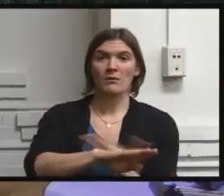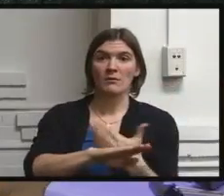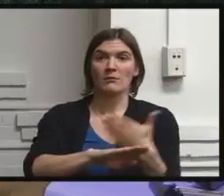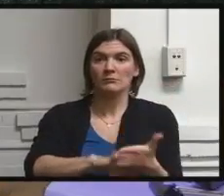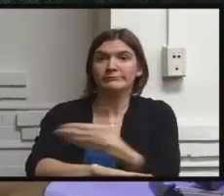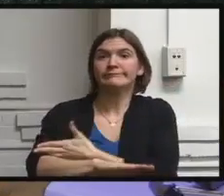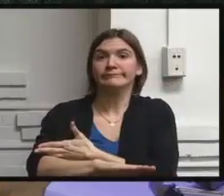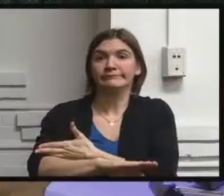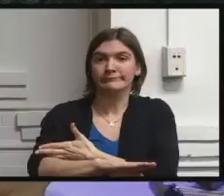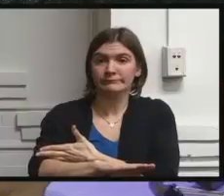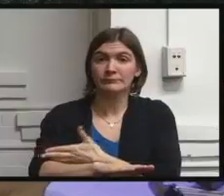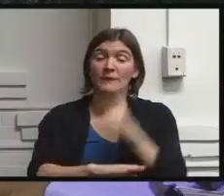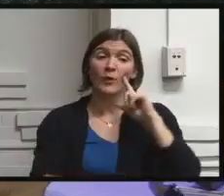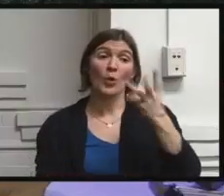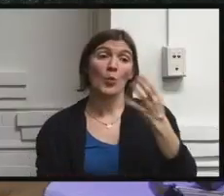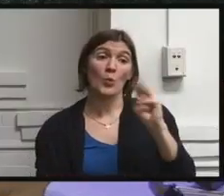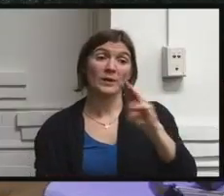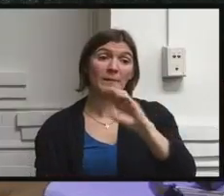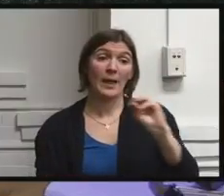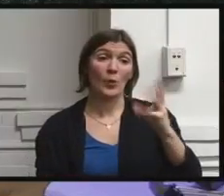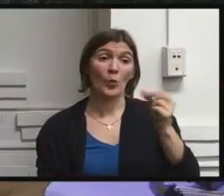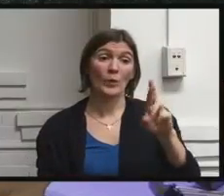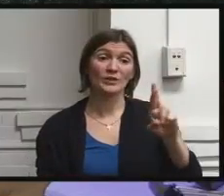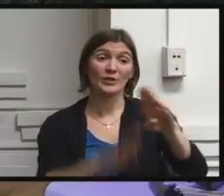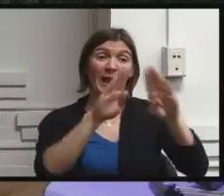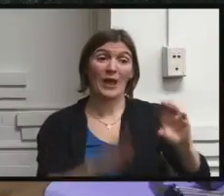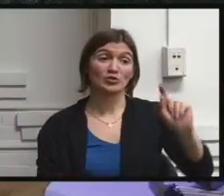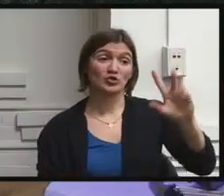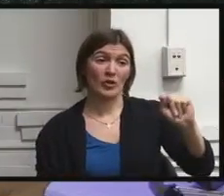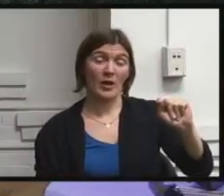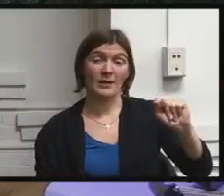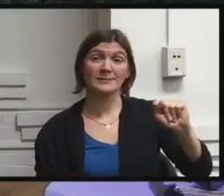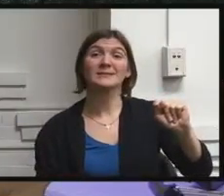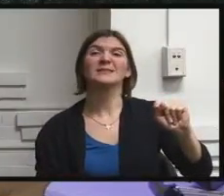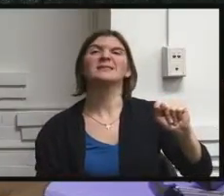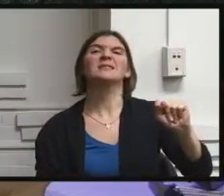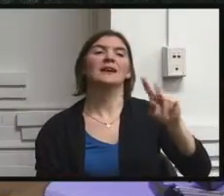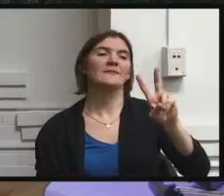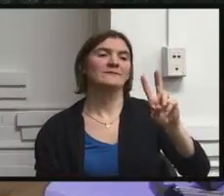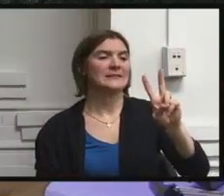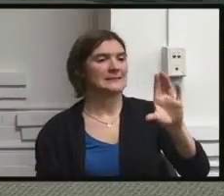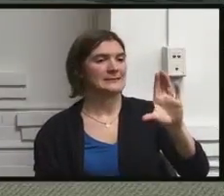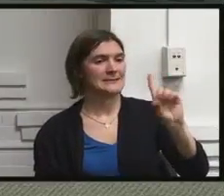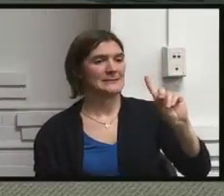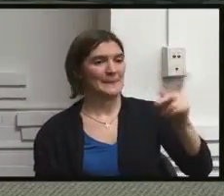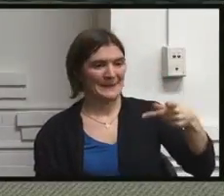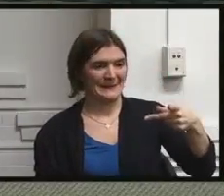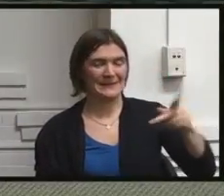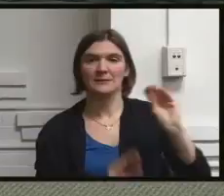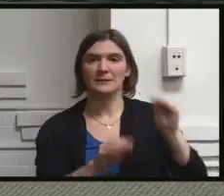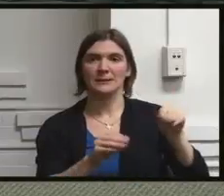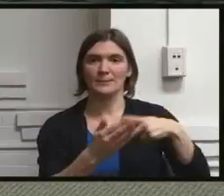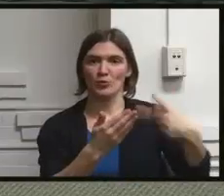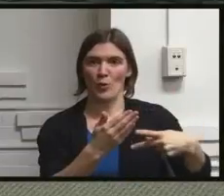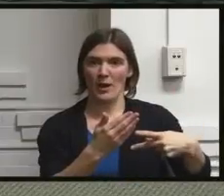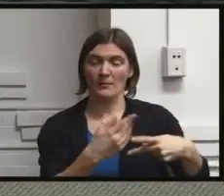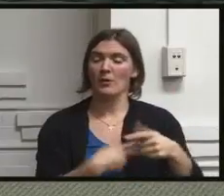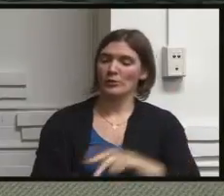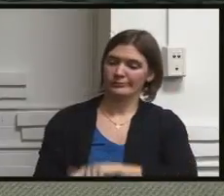Request for the Wyndham and Windsor Housing Trust VCDP Implementation Grant. Peter? Thank you, Mr.